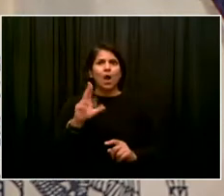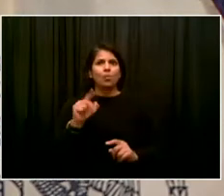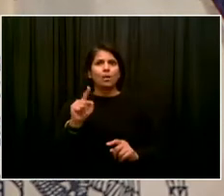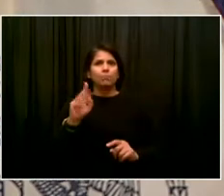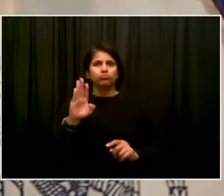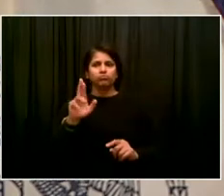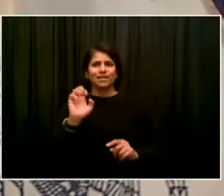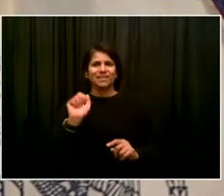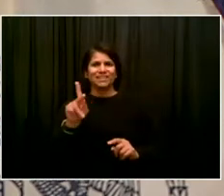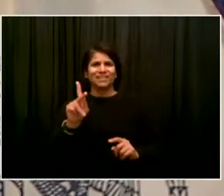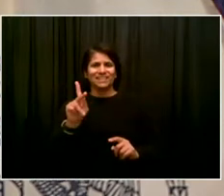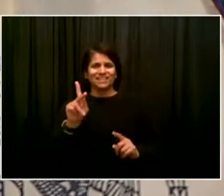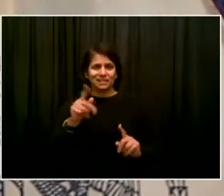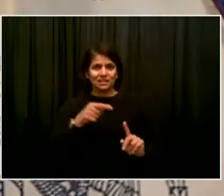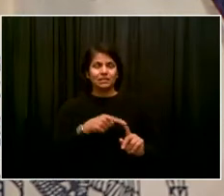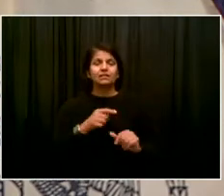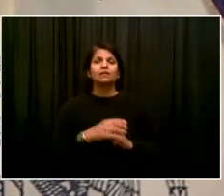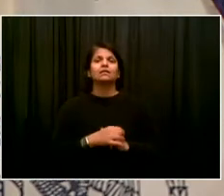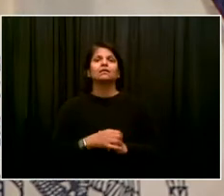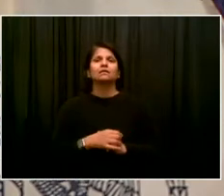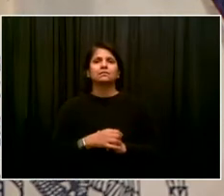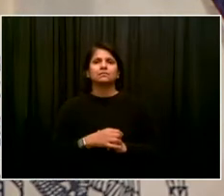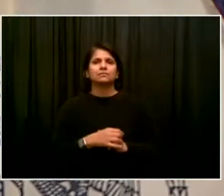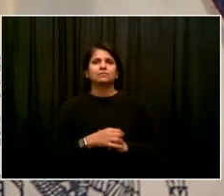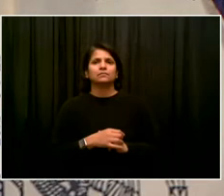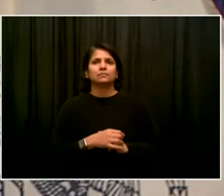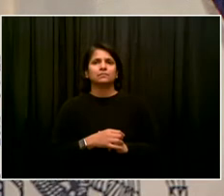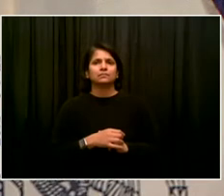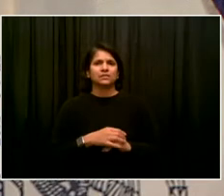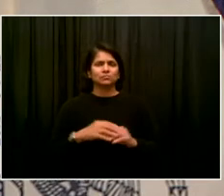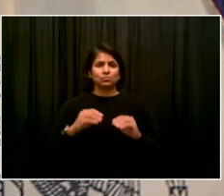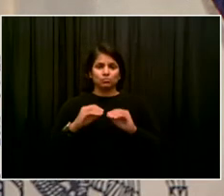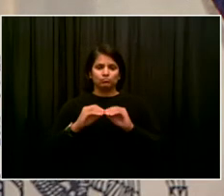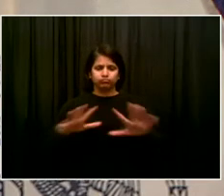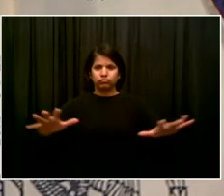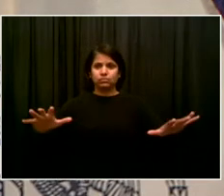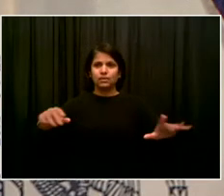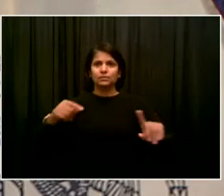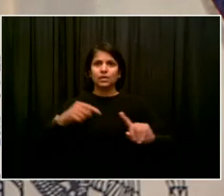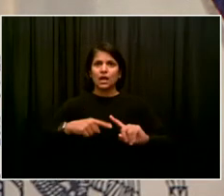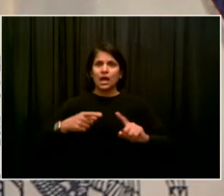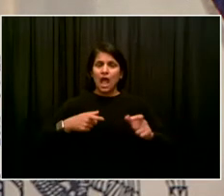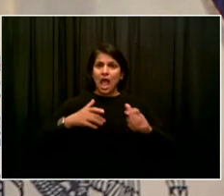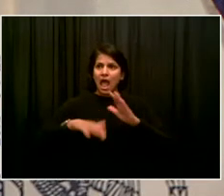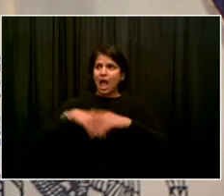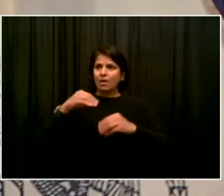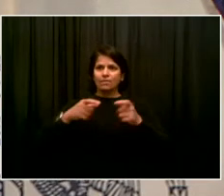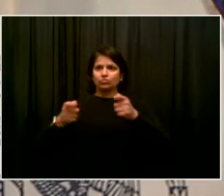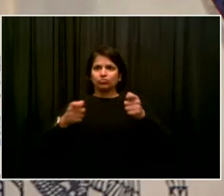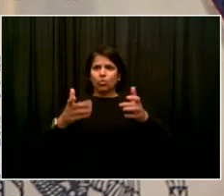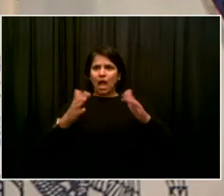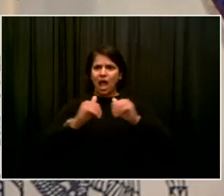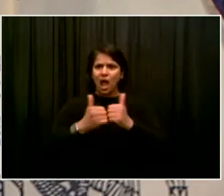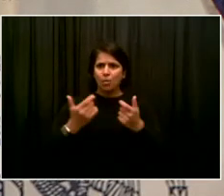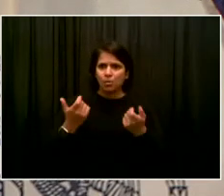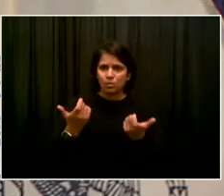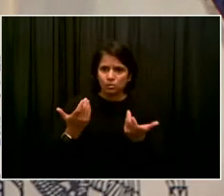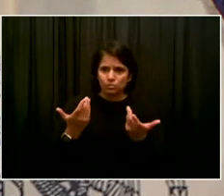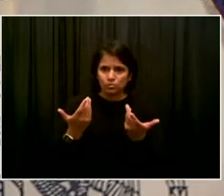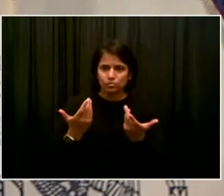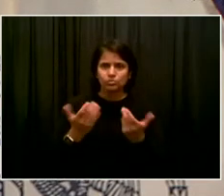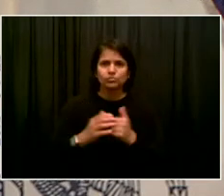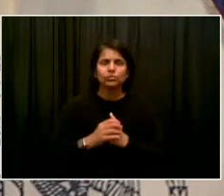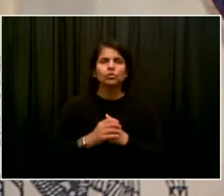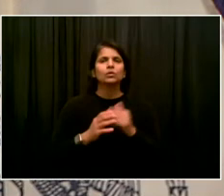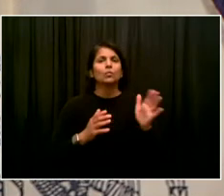limited spread is inevitable here and that things got somewhat overwhelmed in the situation room over the past couple of weeks? Well, no, I actually think